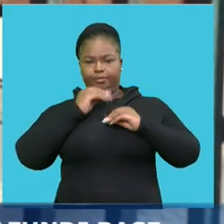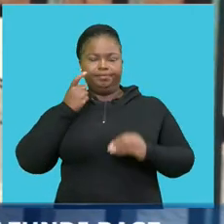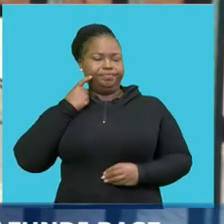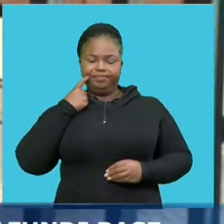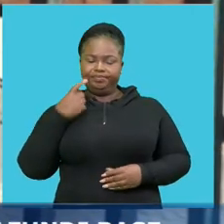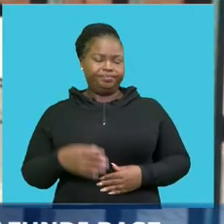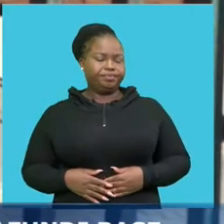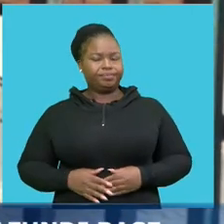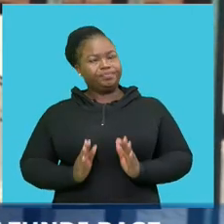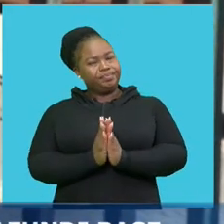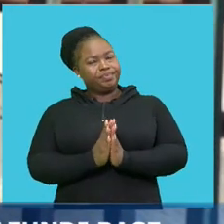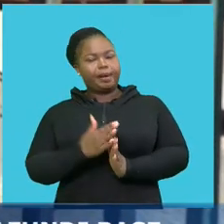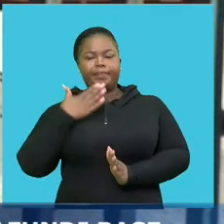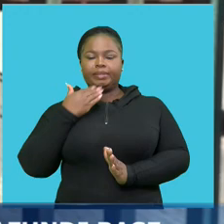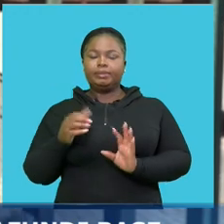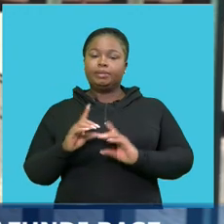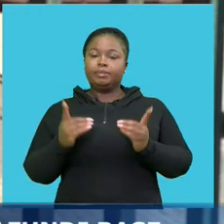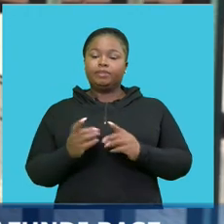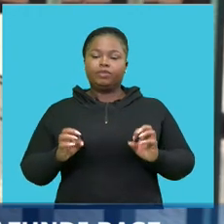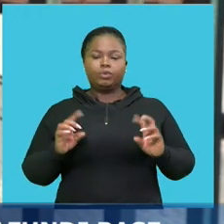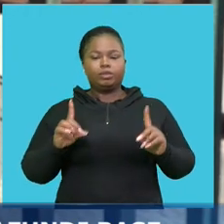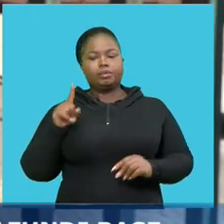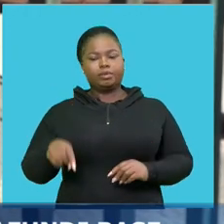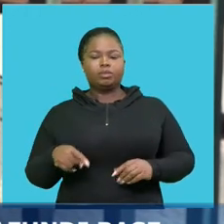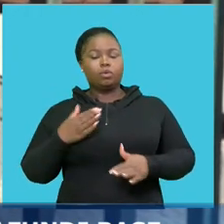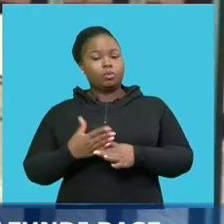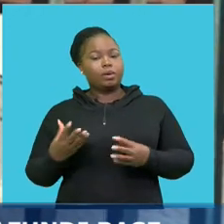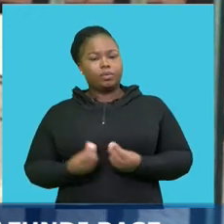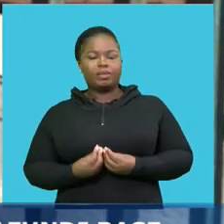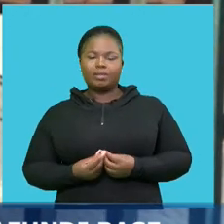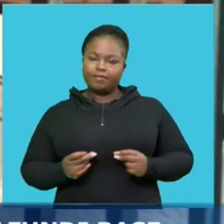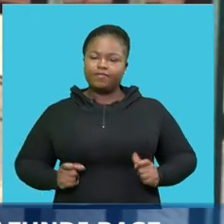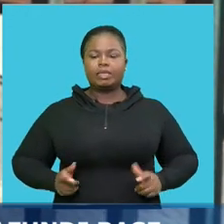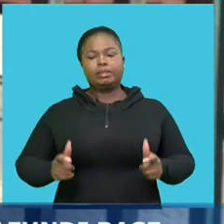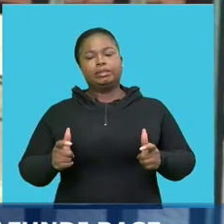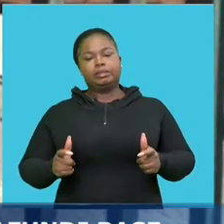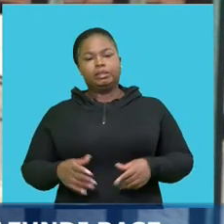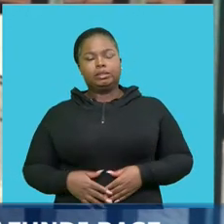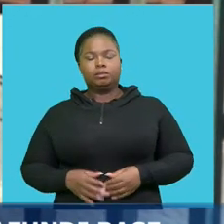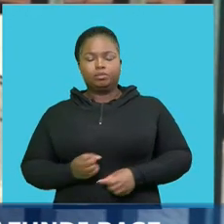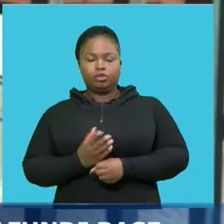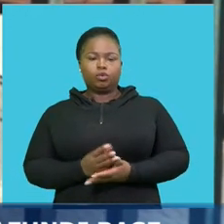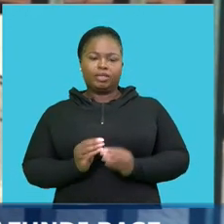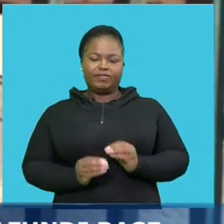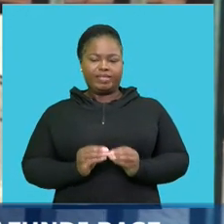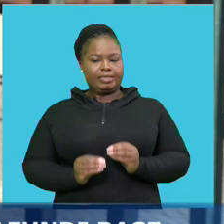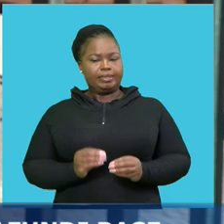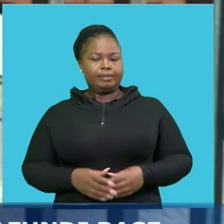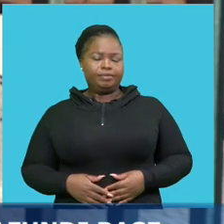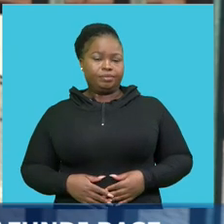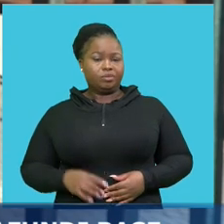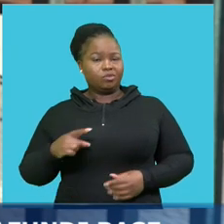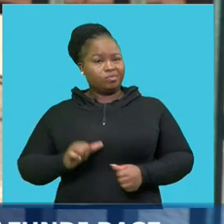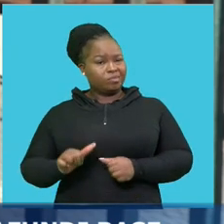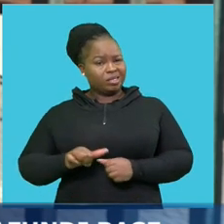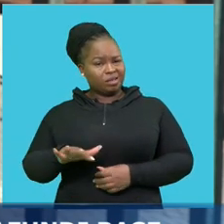urge the government, the Department of Education, to work with speed for the black child to be, you know, better placed,